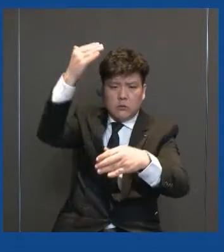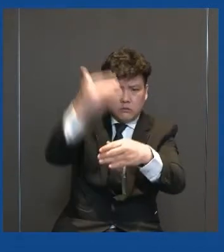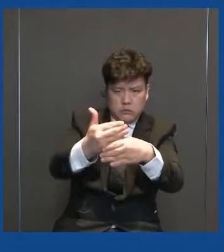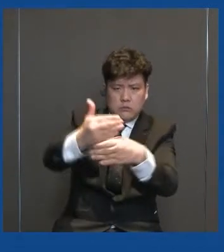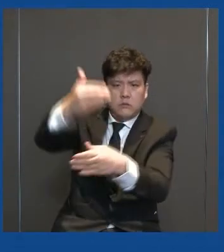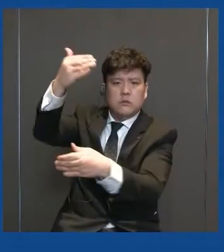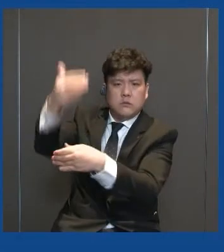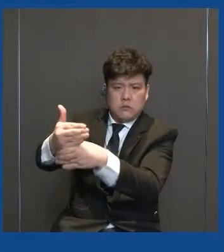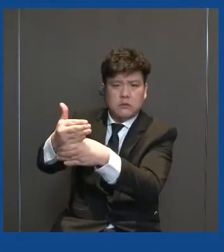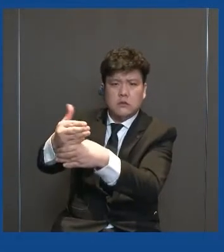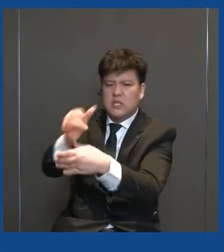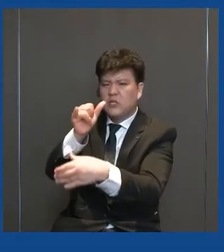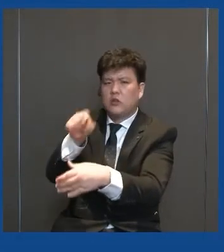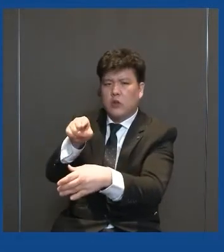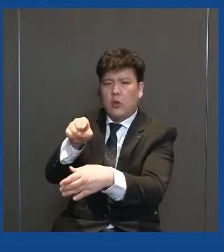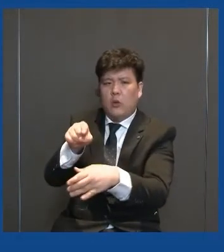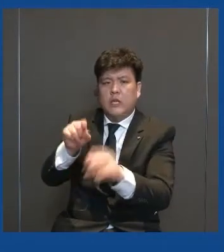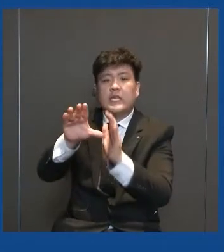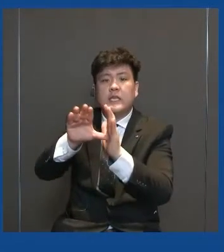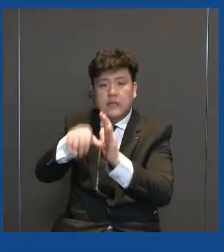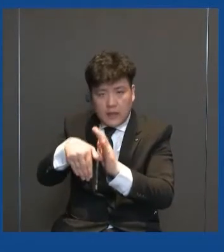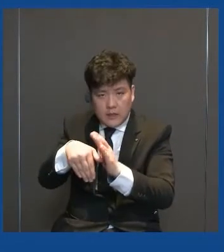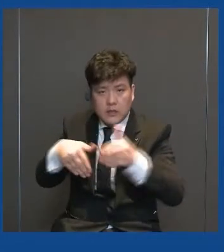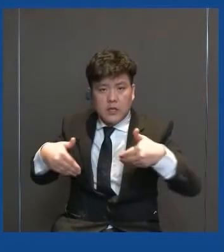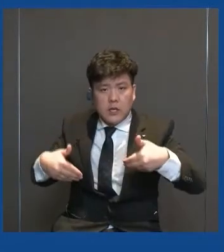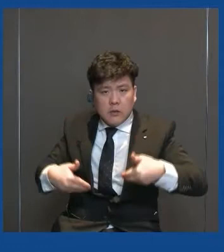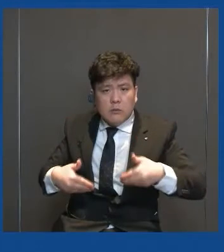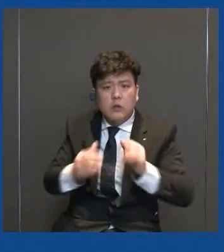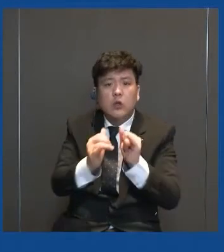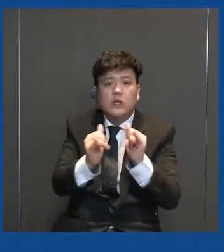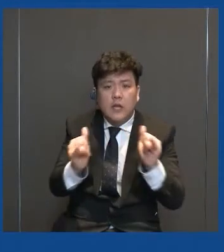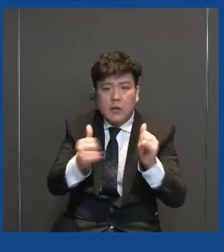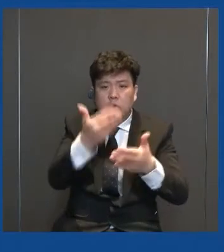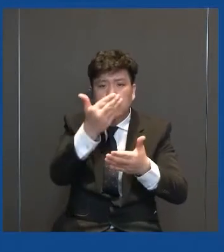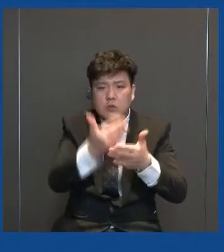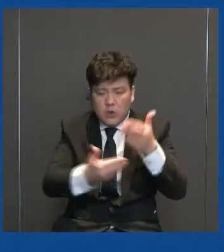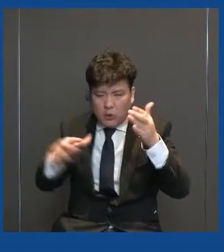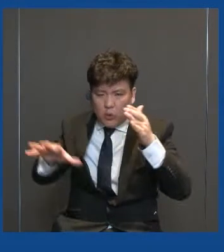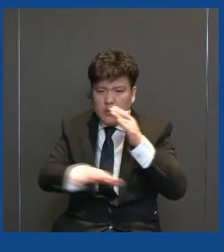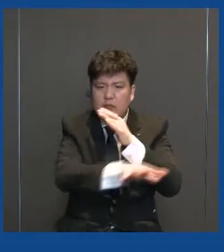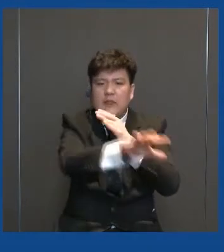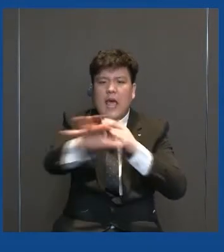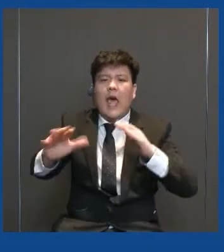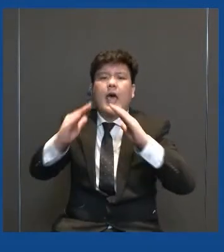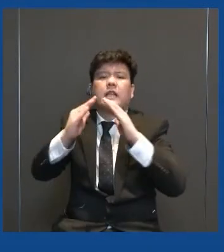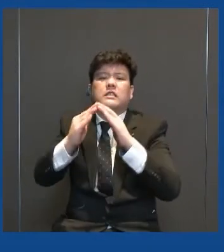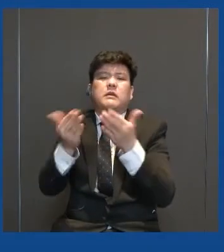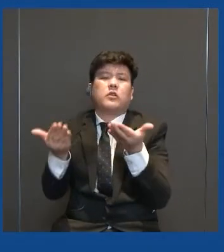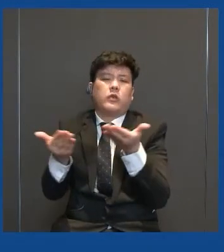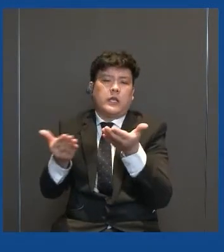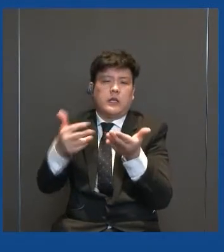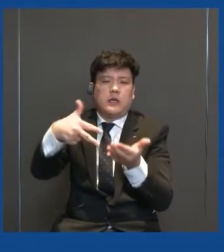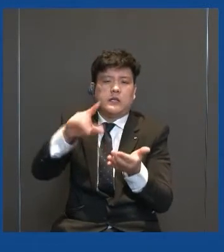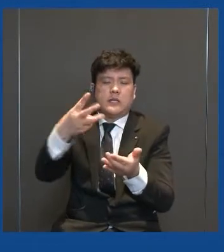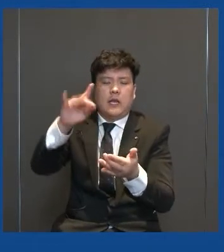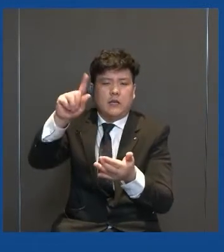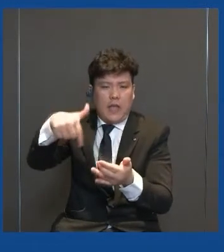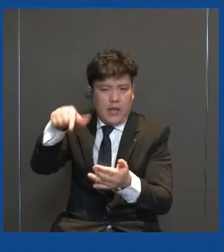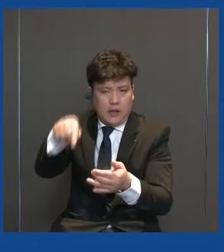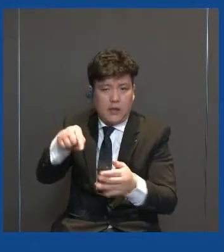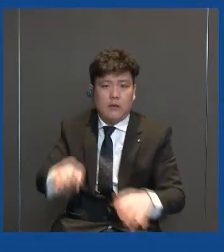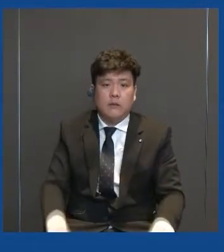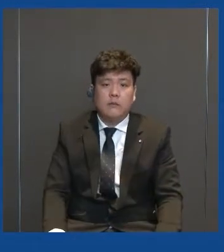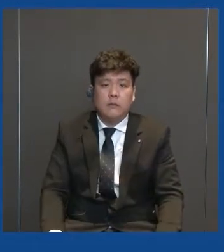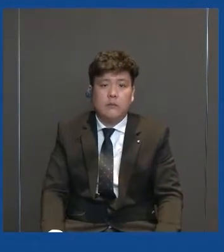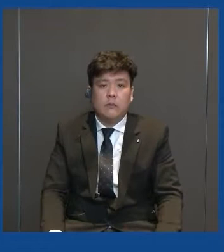were sent home. Cultural institutions and entertainment venues were closed. Cafes and restaurants were closed and only